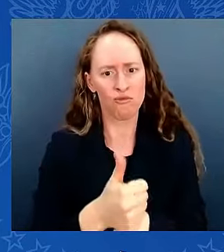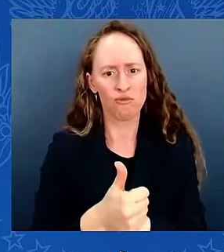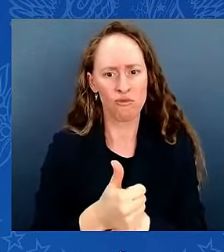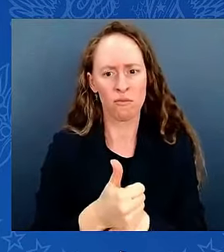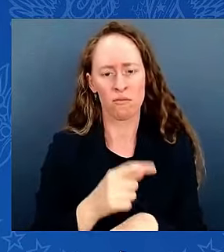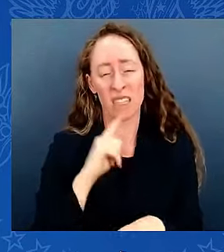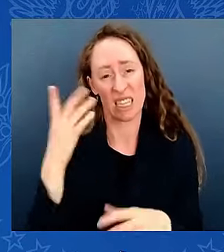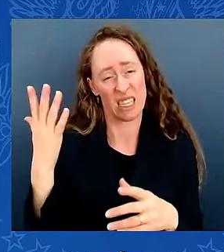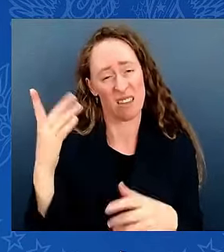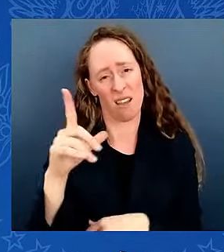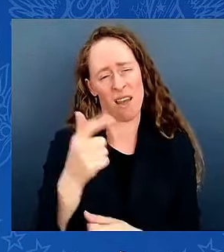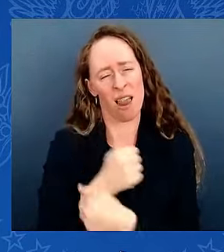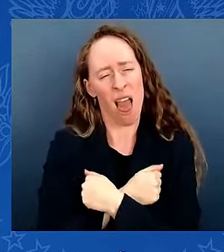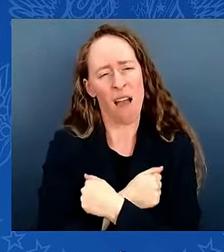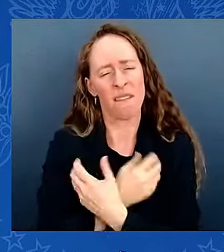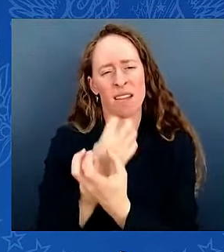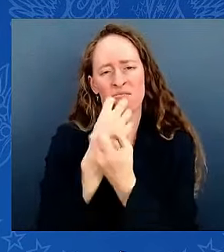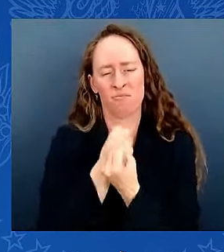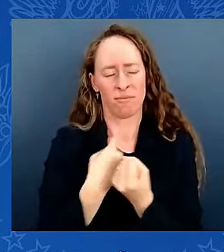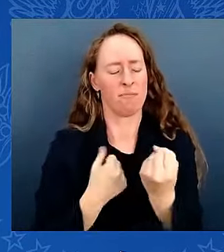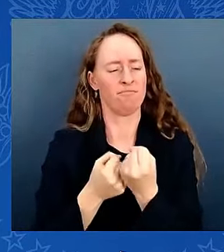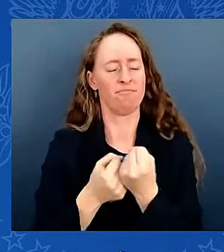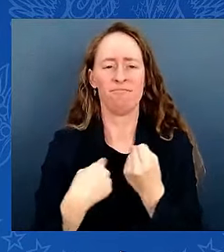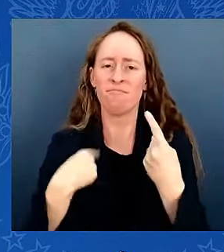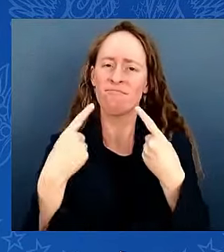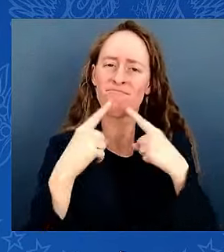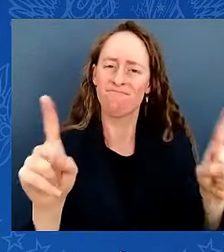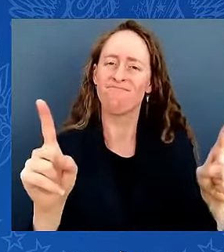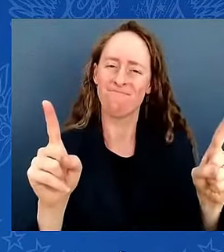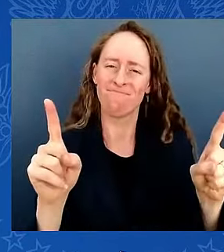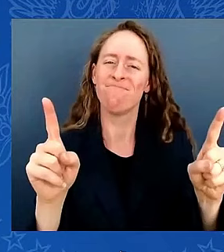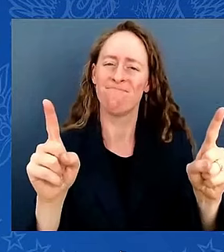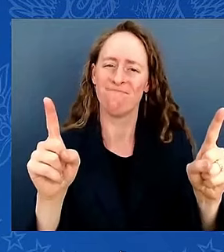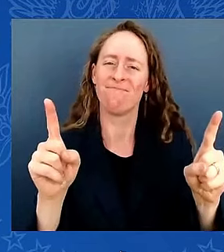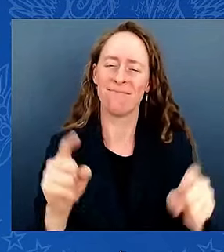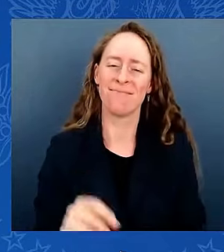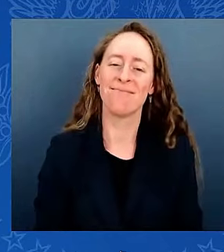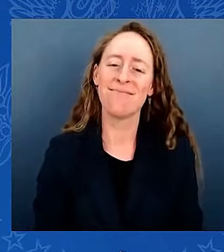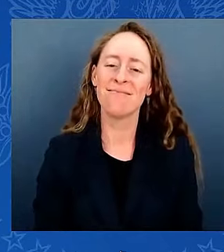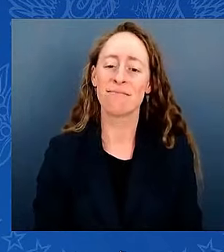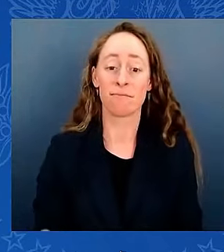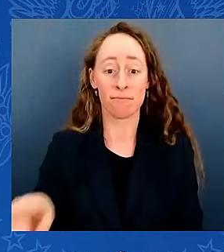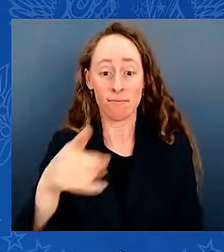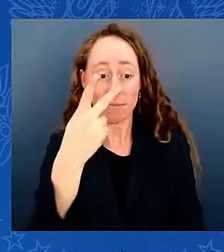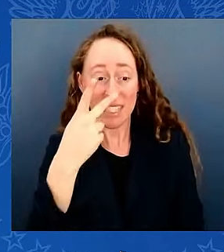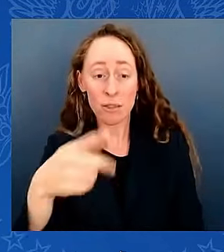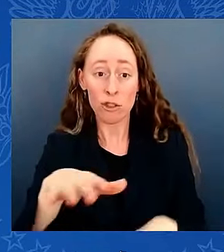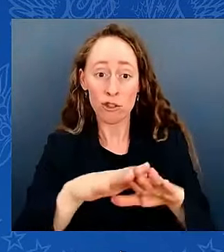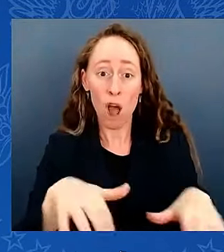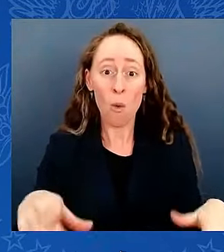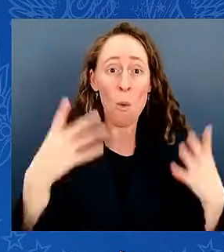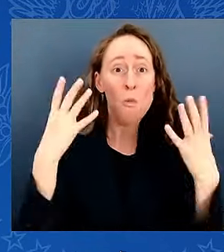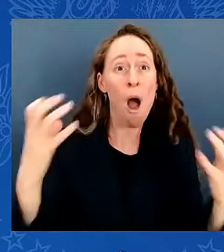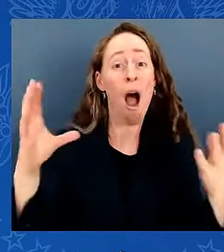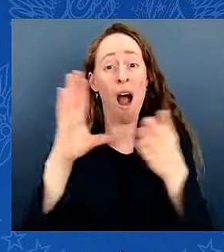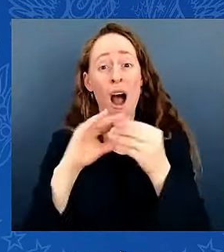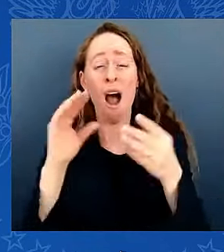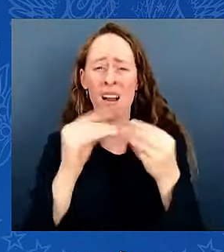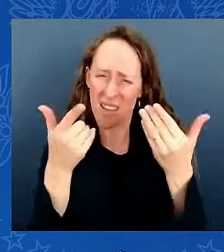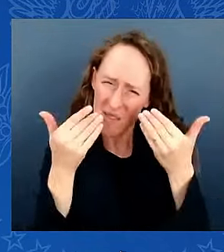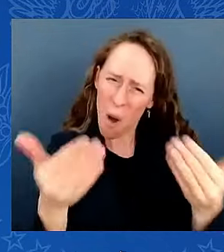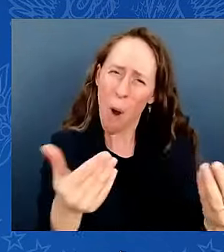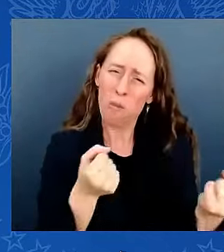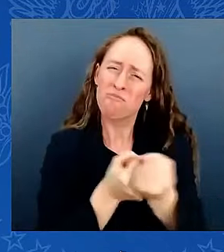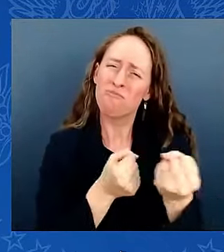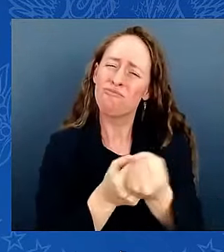young Black girls and boys with big ambitions, please, please keep supporting them and pushing them forward, because